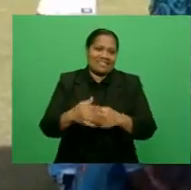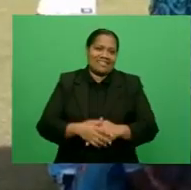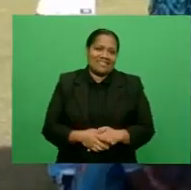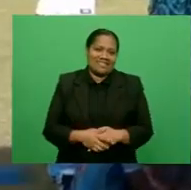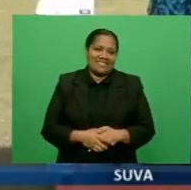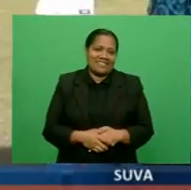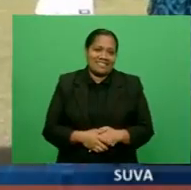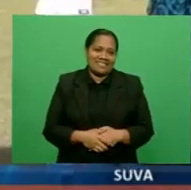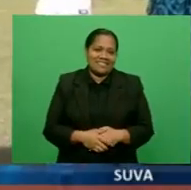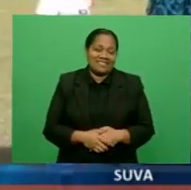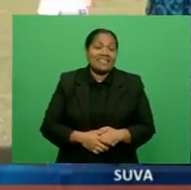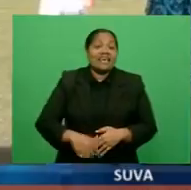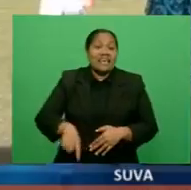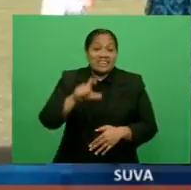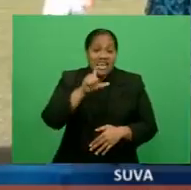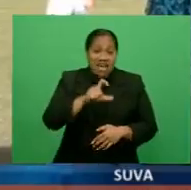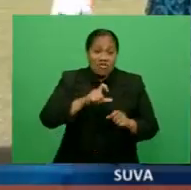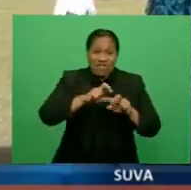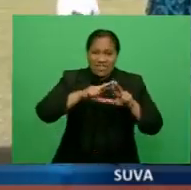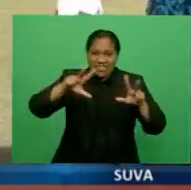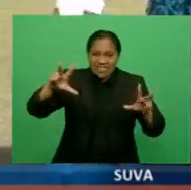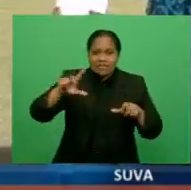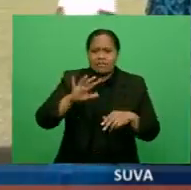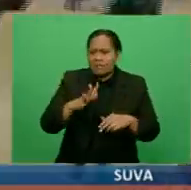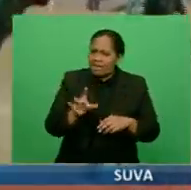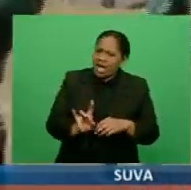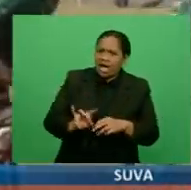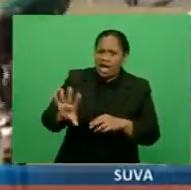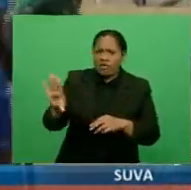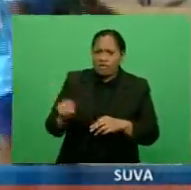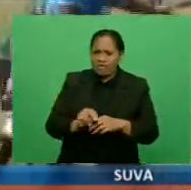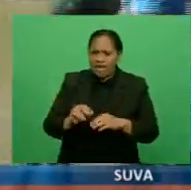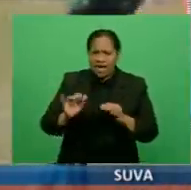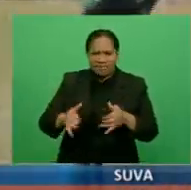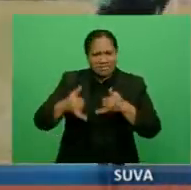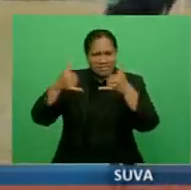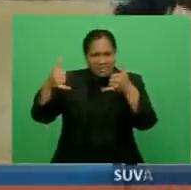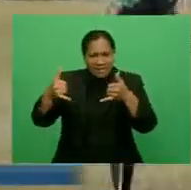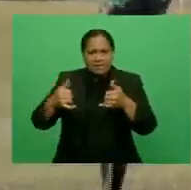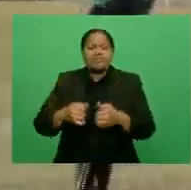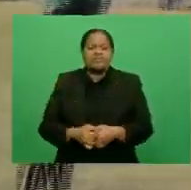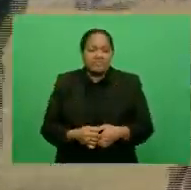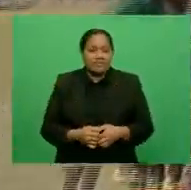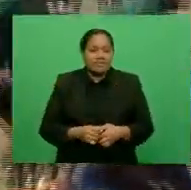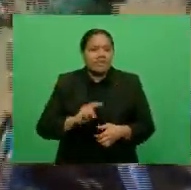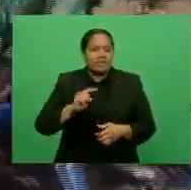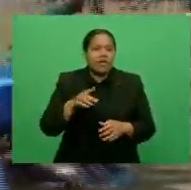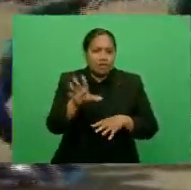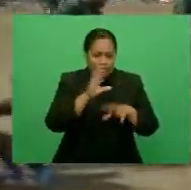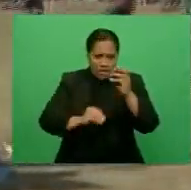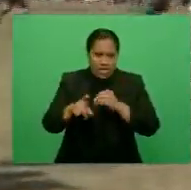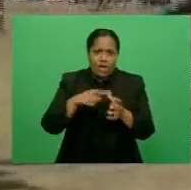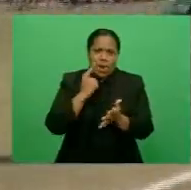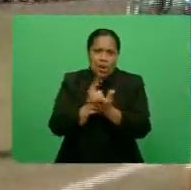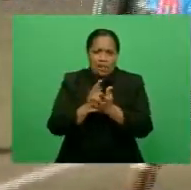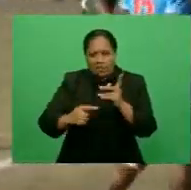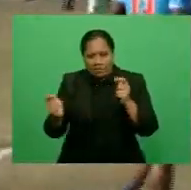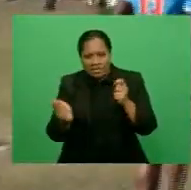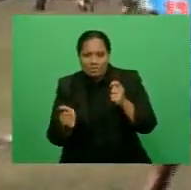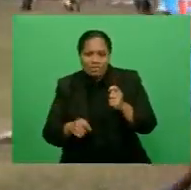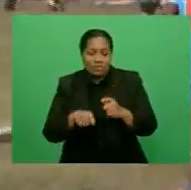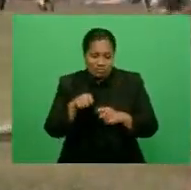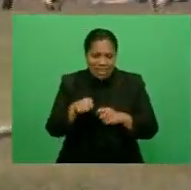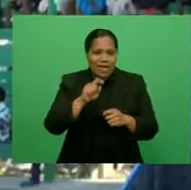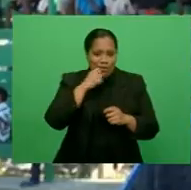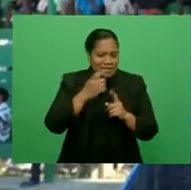The Kondrave may be out of the Vanua Championship but they have learnt a lot this season and discipline is something the side will have to improve on